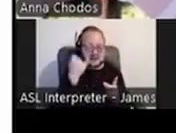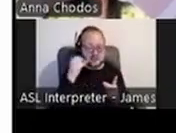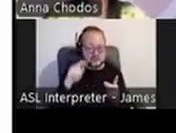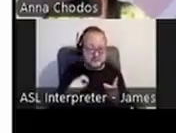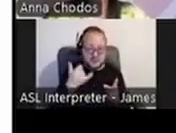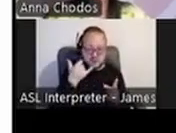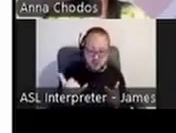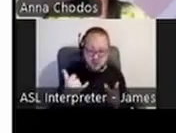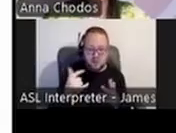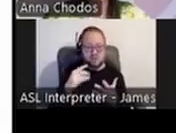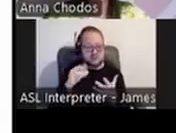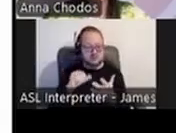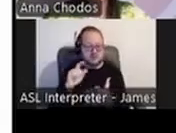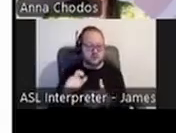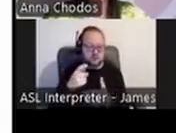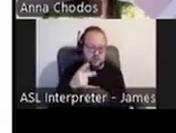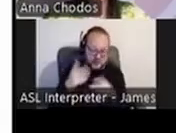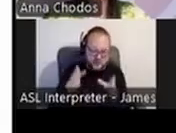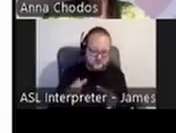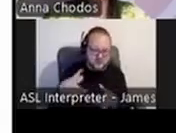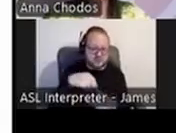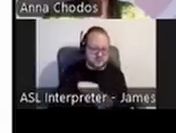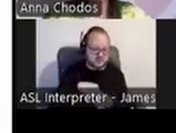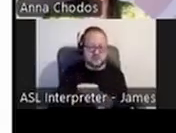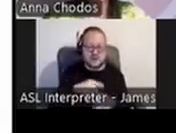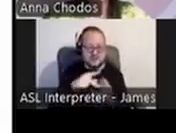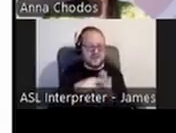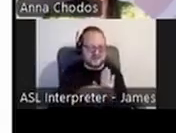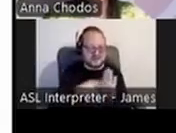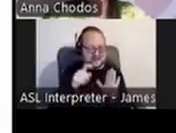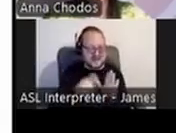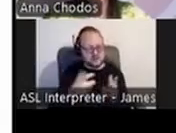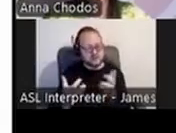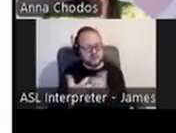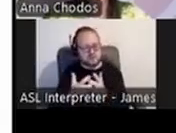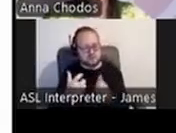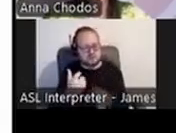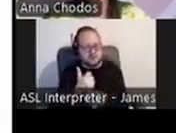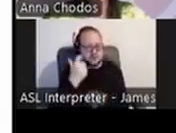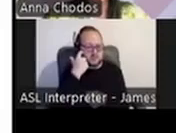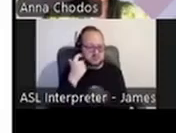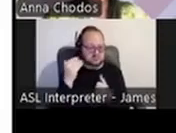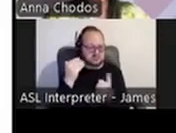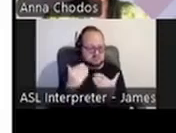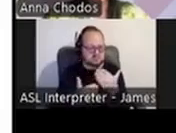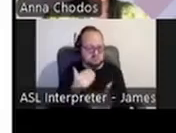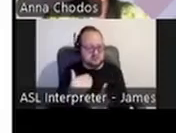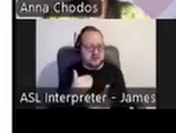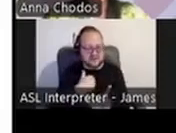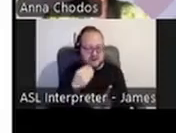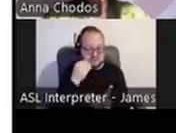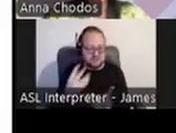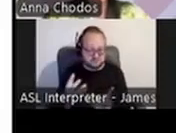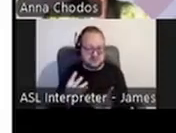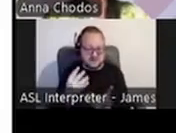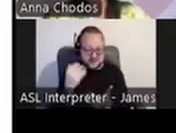rational. And when I need to reassure colleagues, I do. But it's a great question. And Guide, I'll